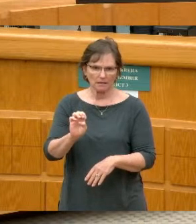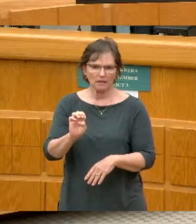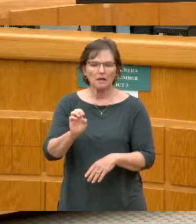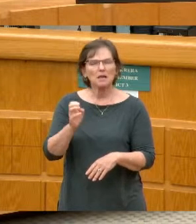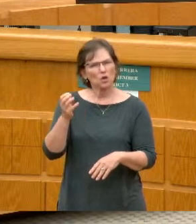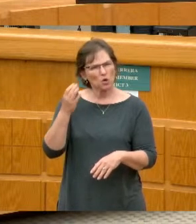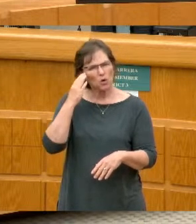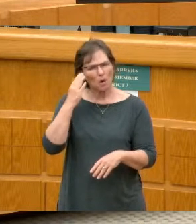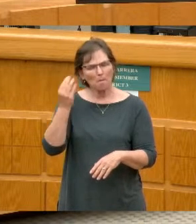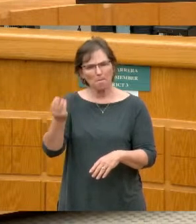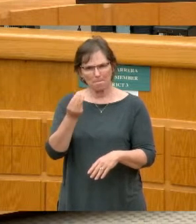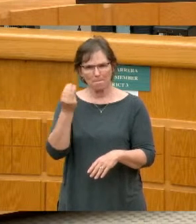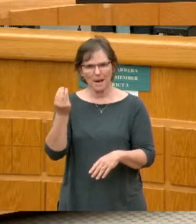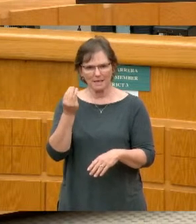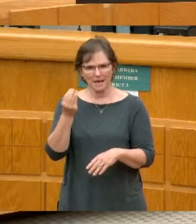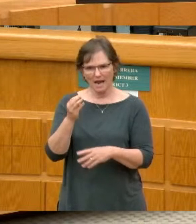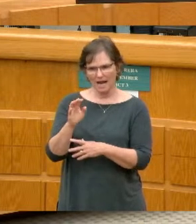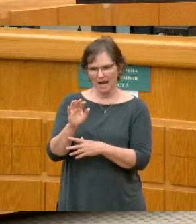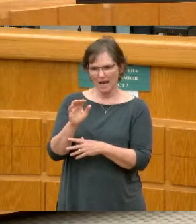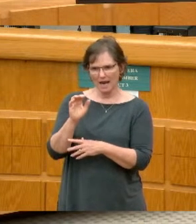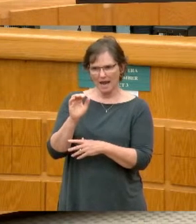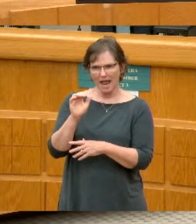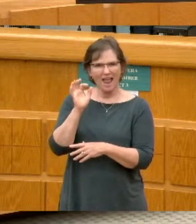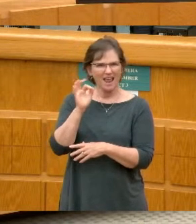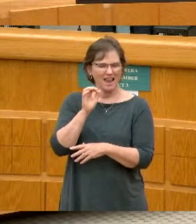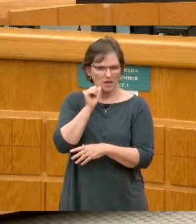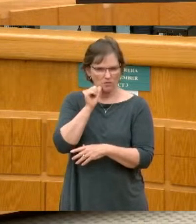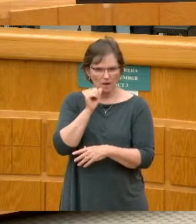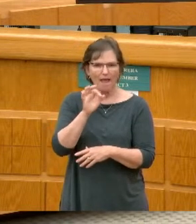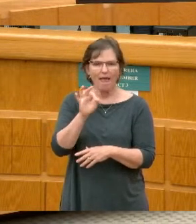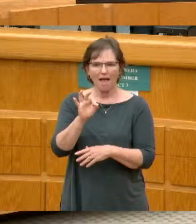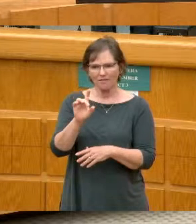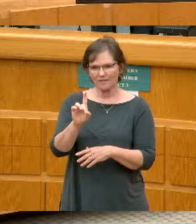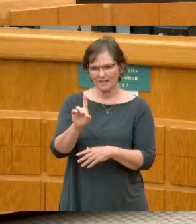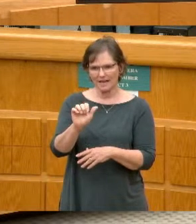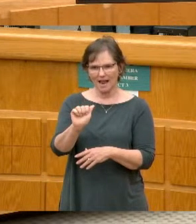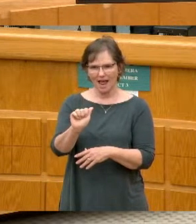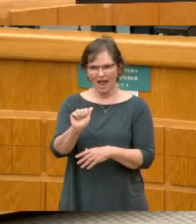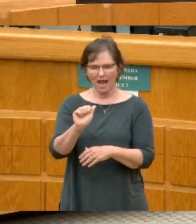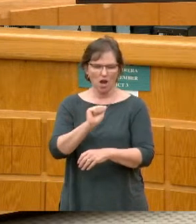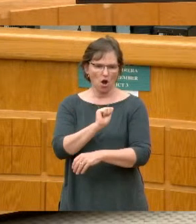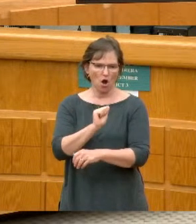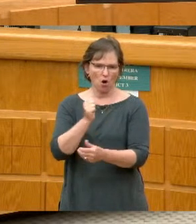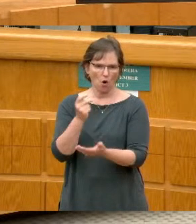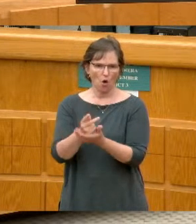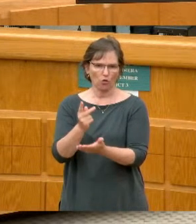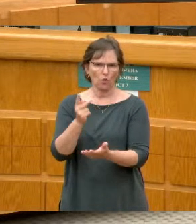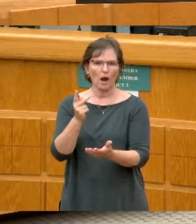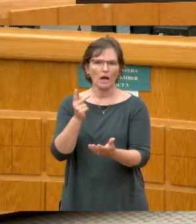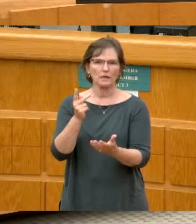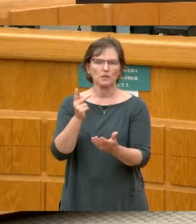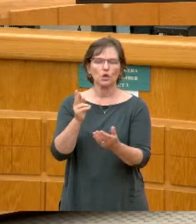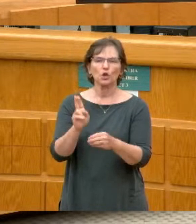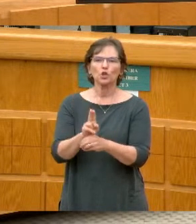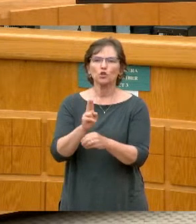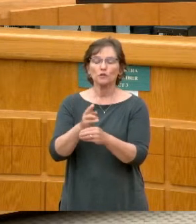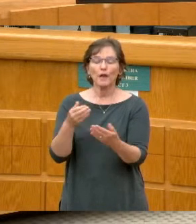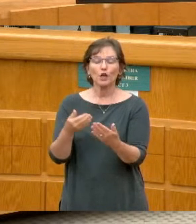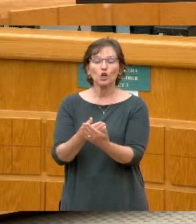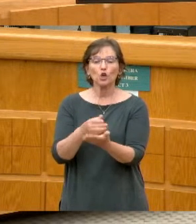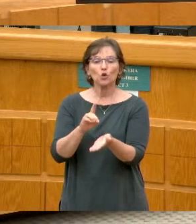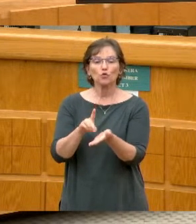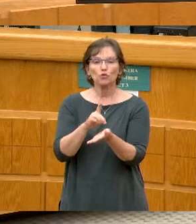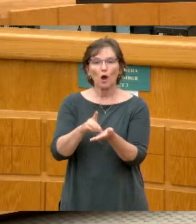efforts. Here are some of the medicines and vaccines to combat COVID-19 which will be available in the near future.